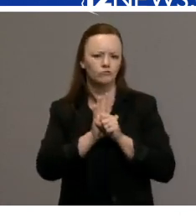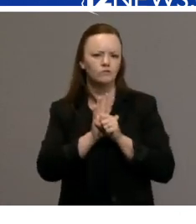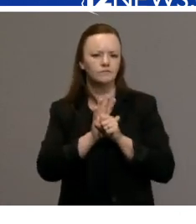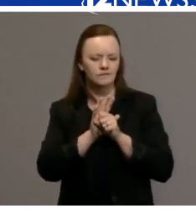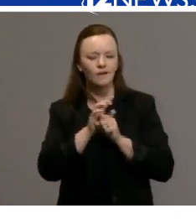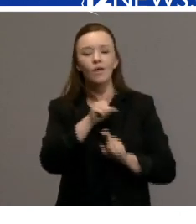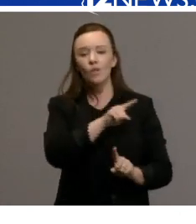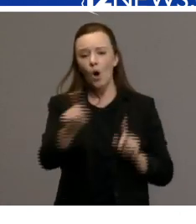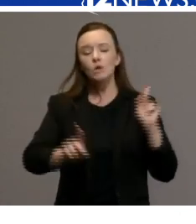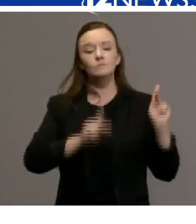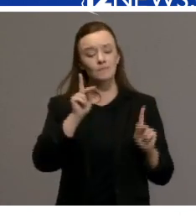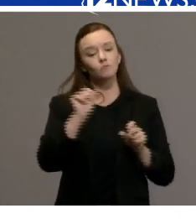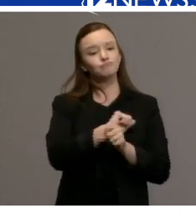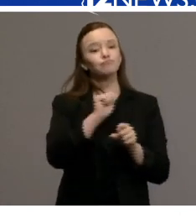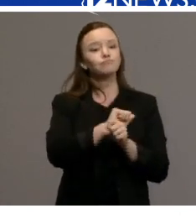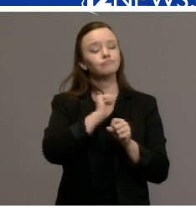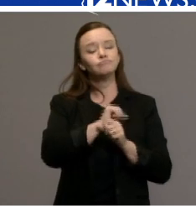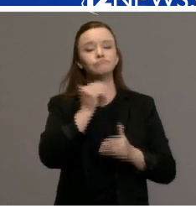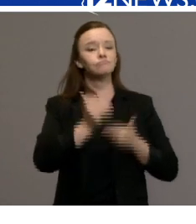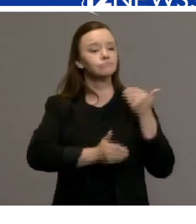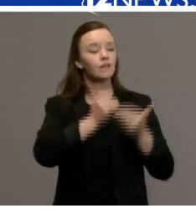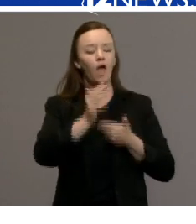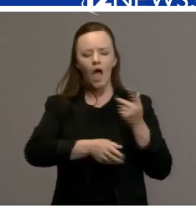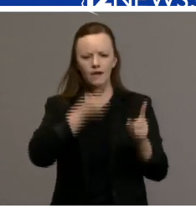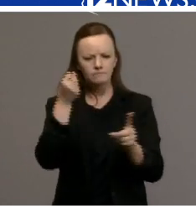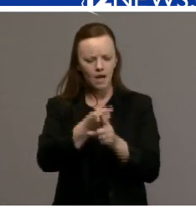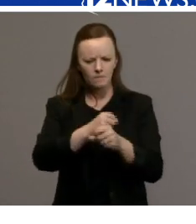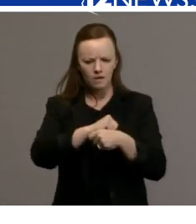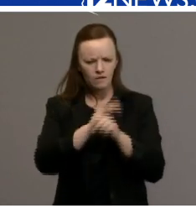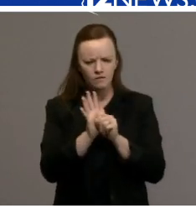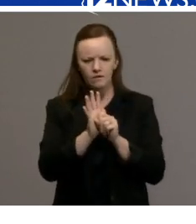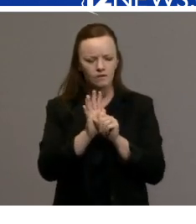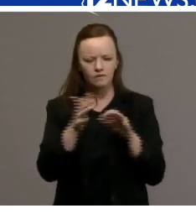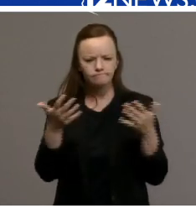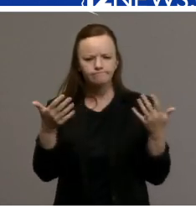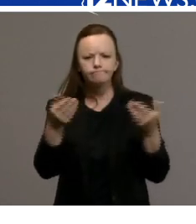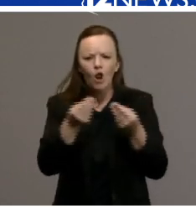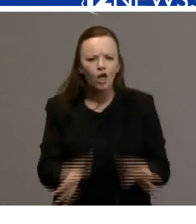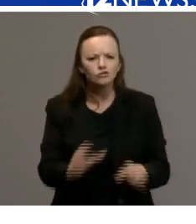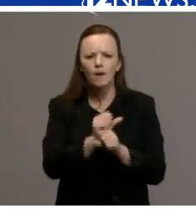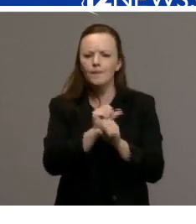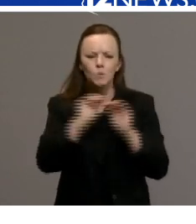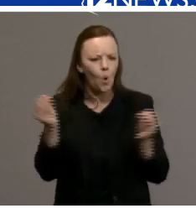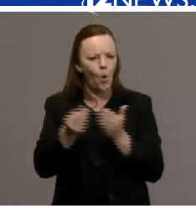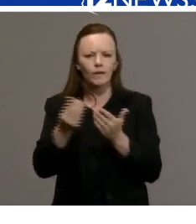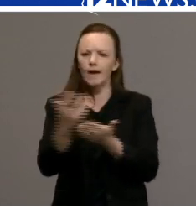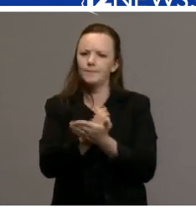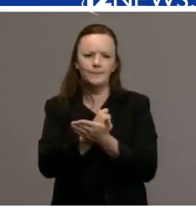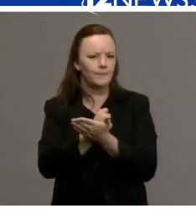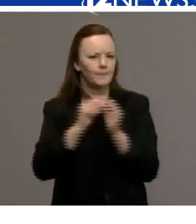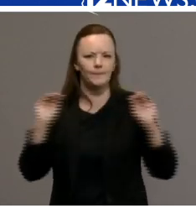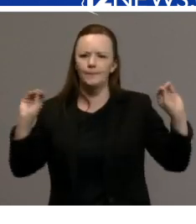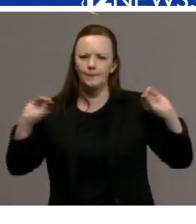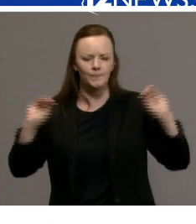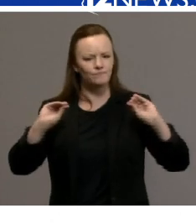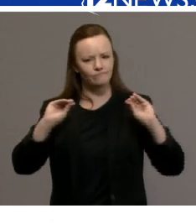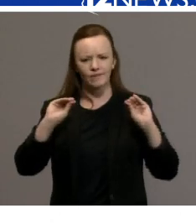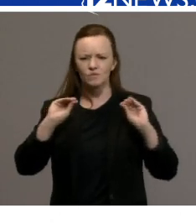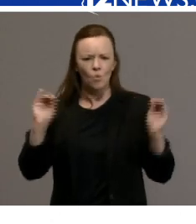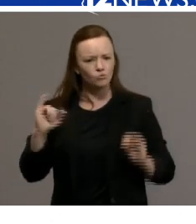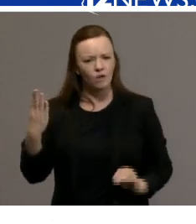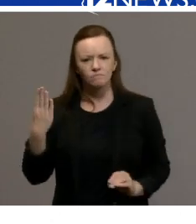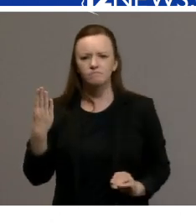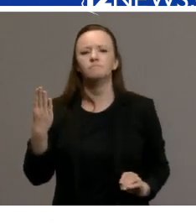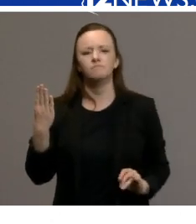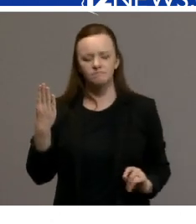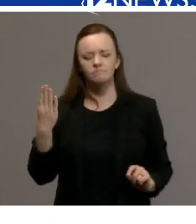months before and all of a sudden had no income and no job. We've worked hard to